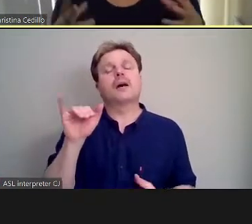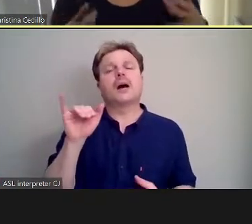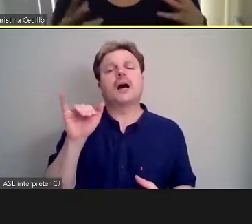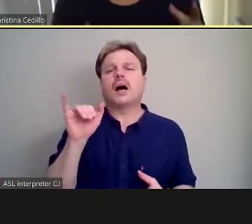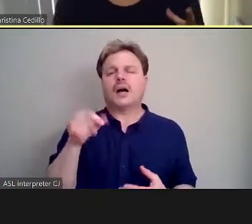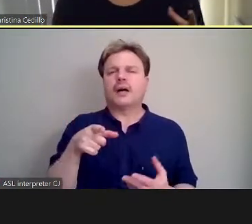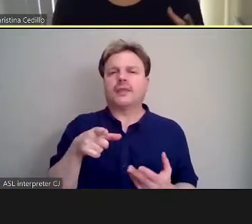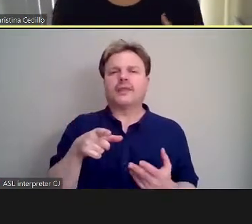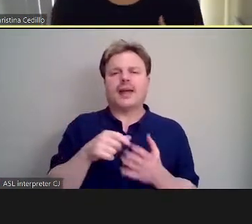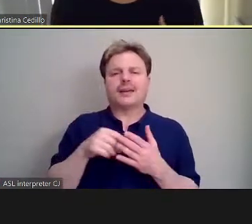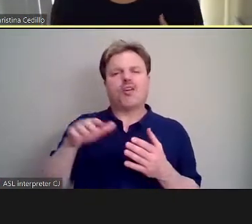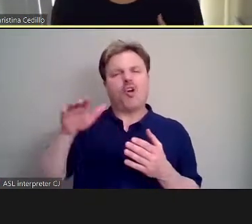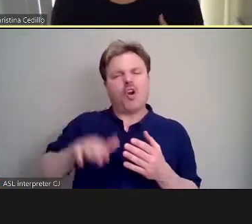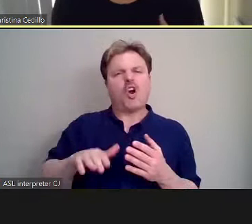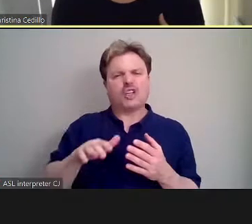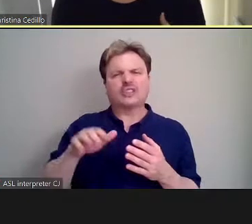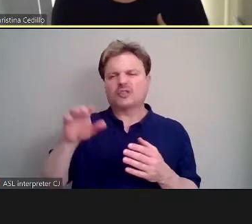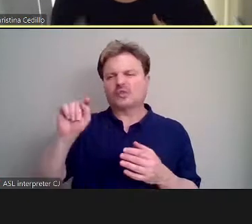tribal territory